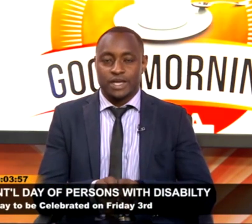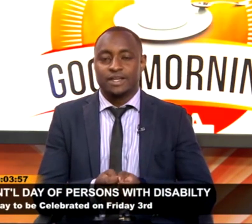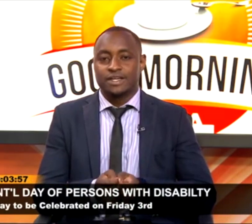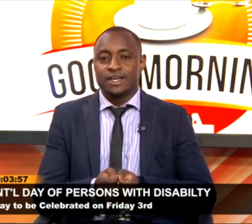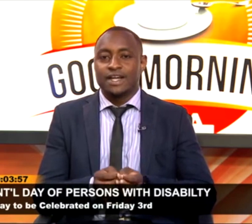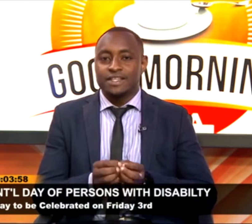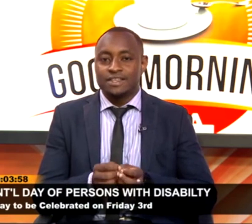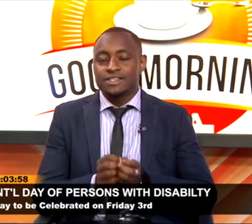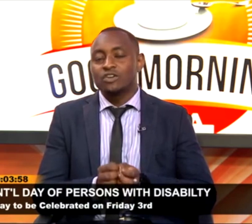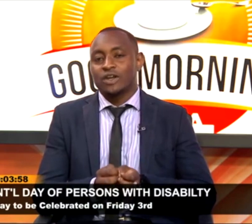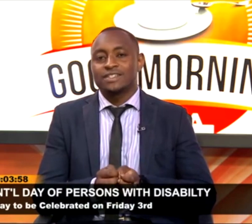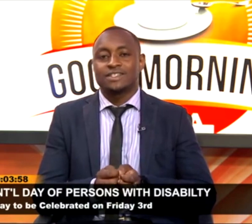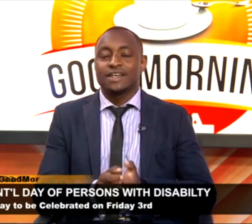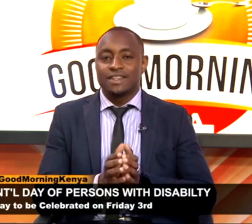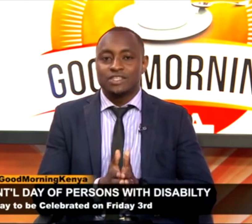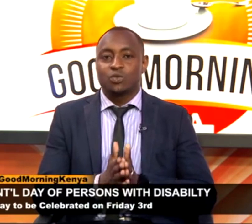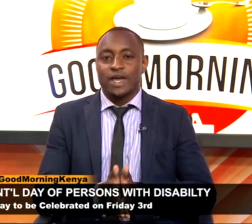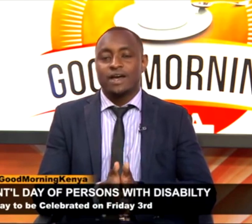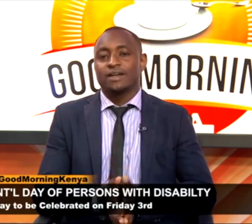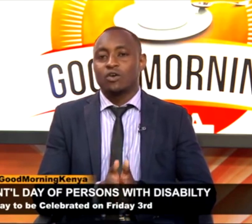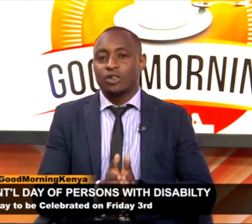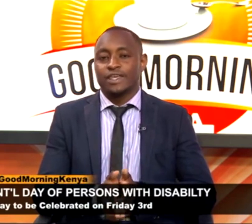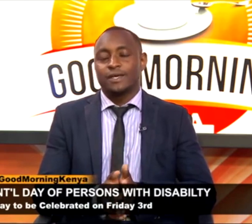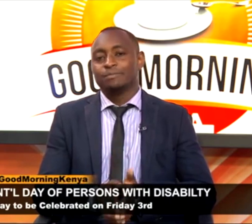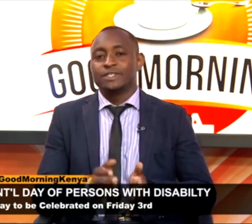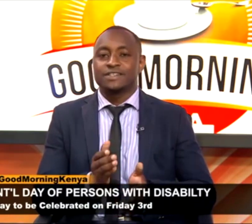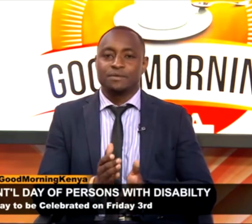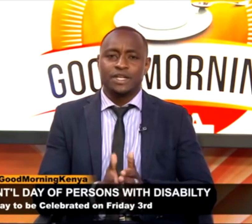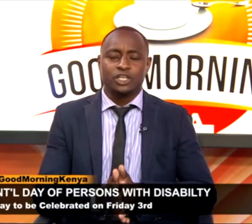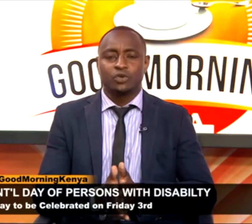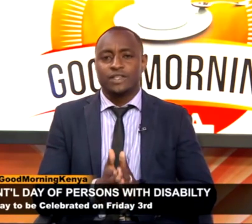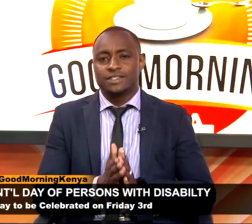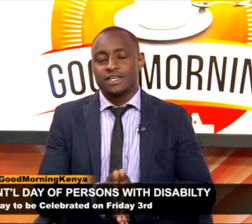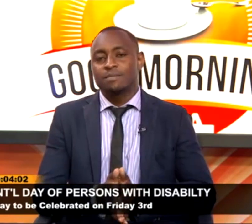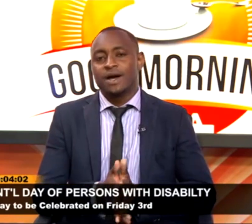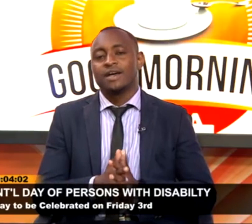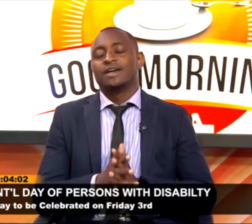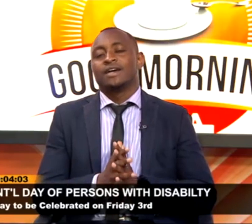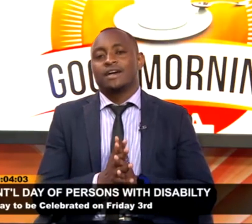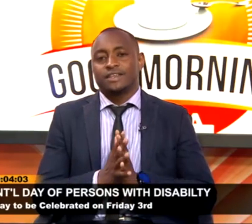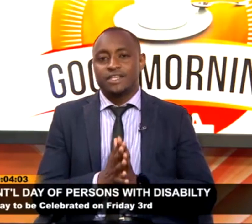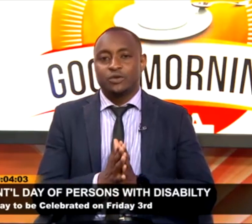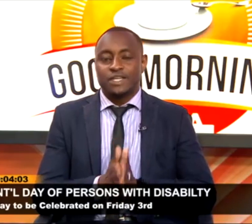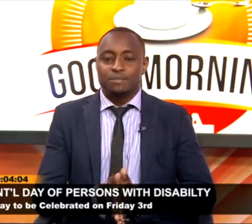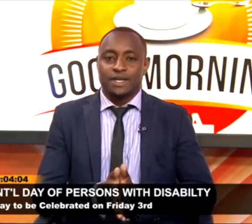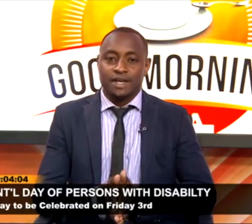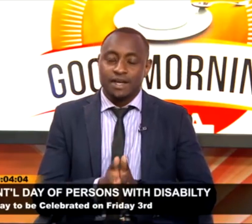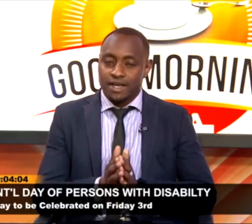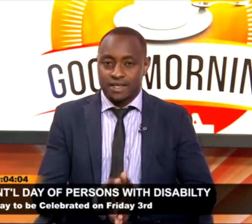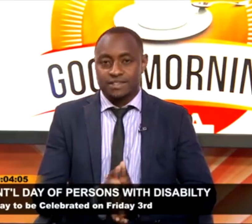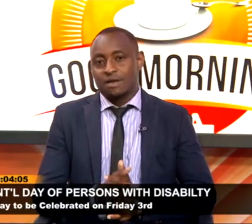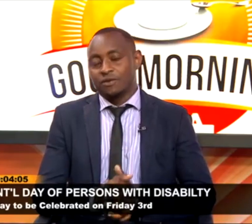are not aware. Right. And in this ignorance, yes, that's where all the discrimination, the stigma, the